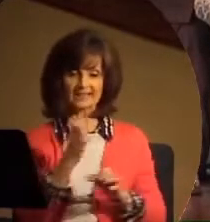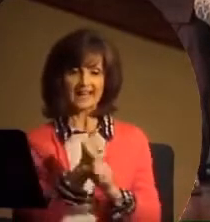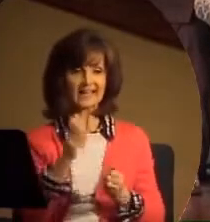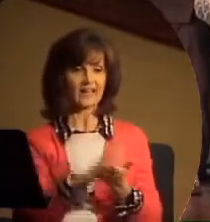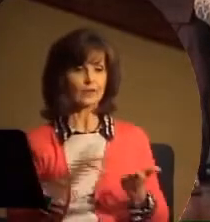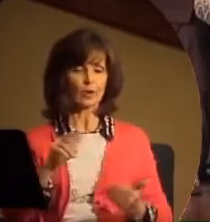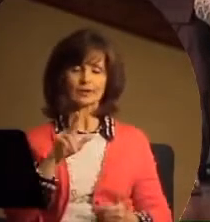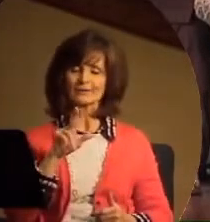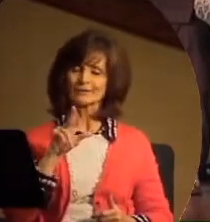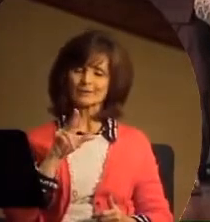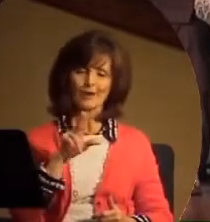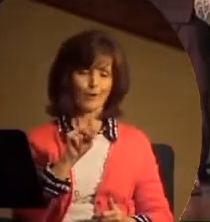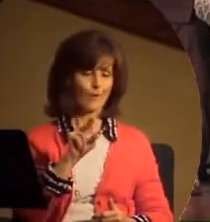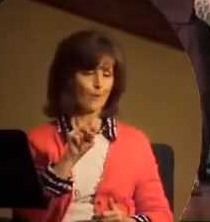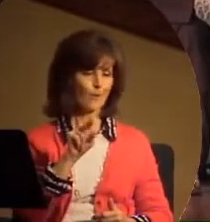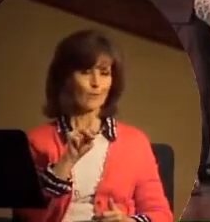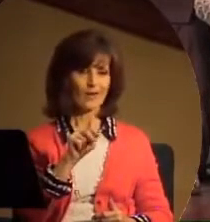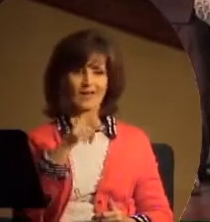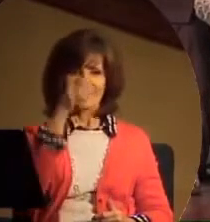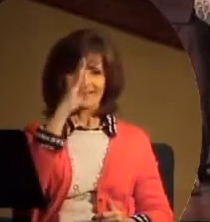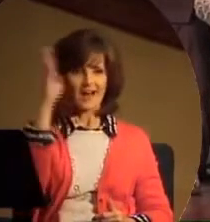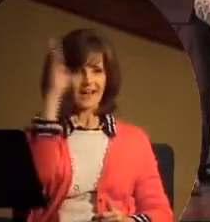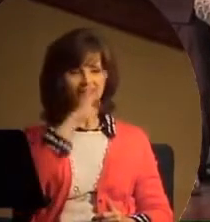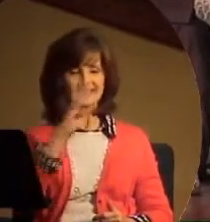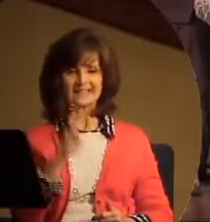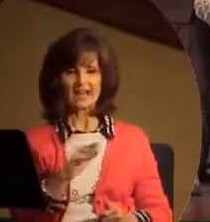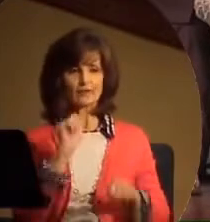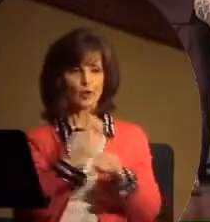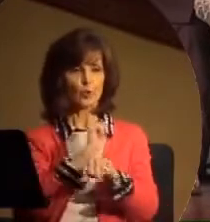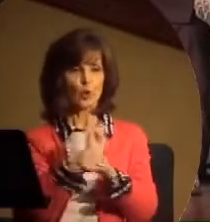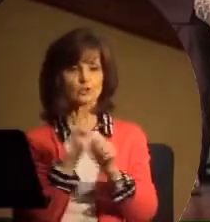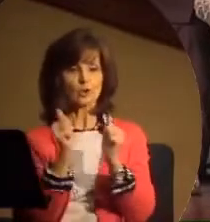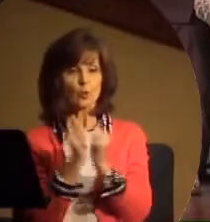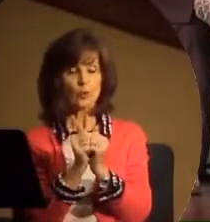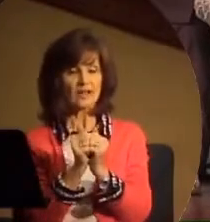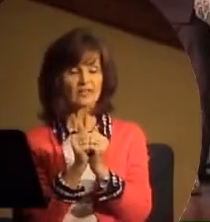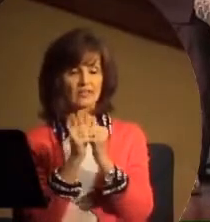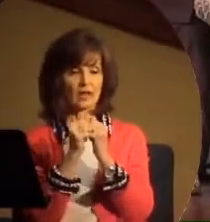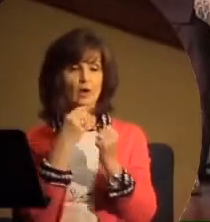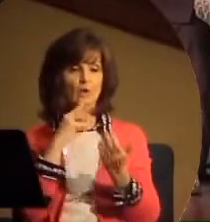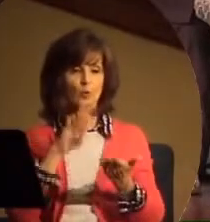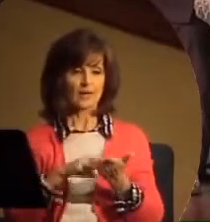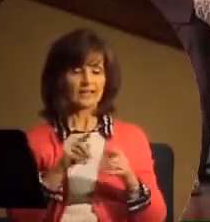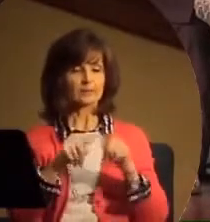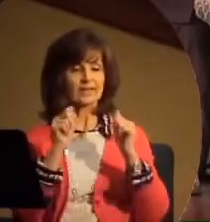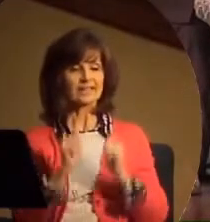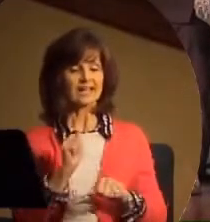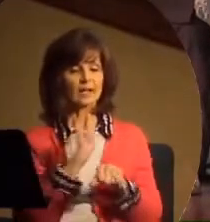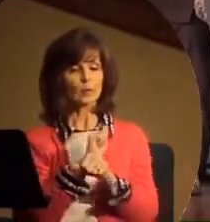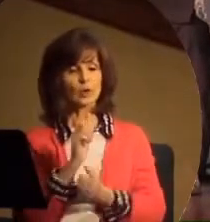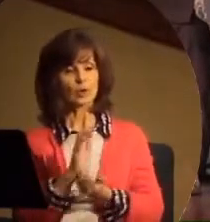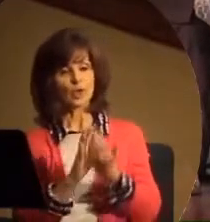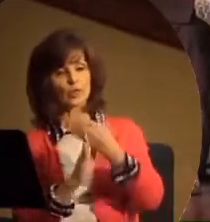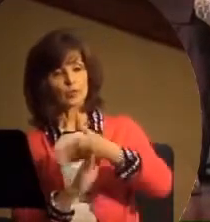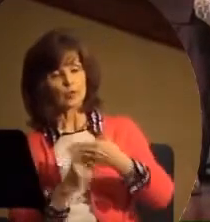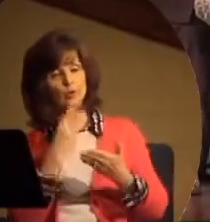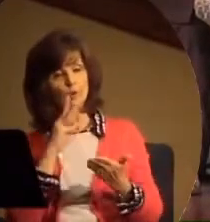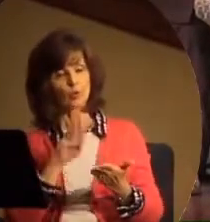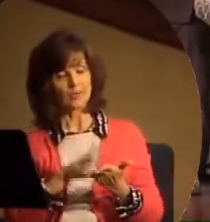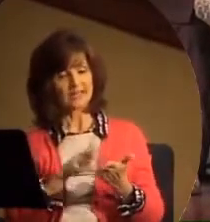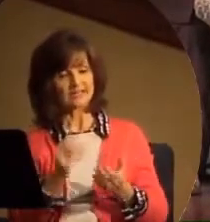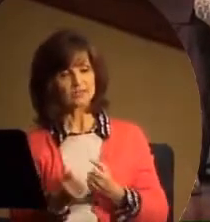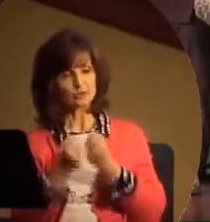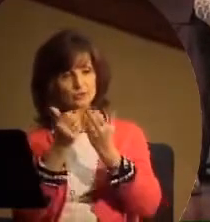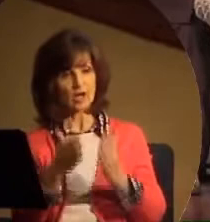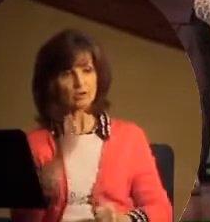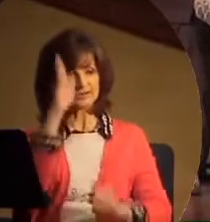it. Not on your life. God never works with wickedness, but He can work through wickedness to bring about